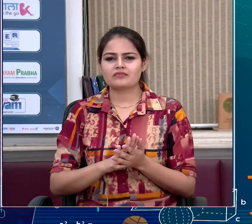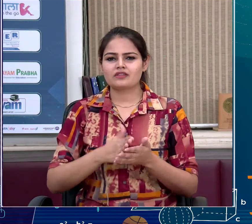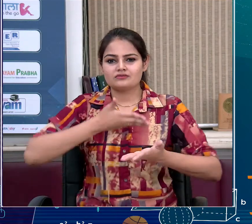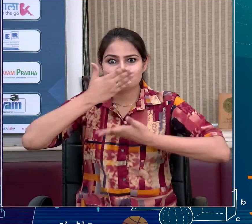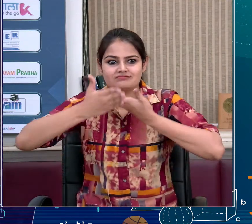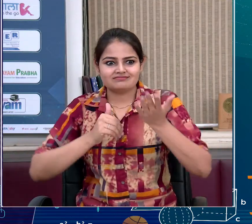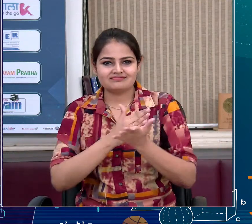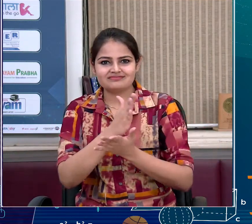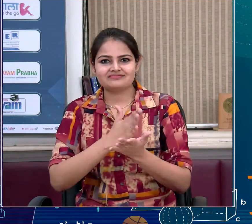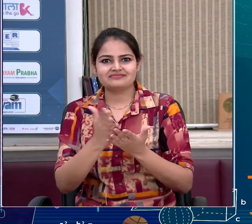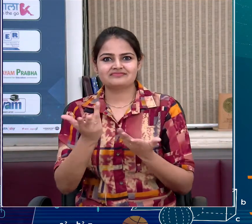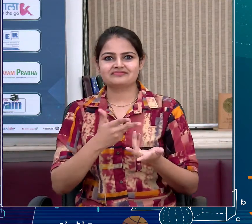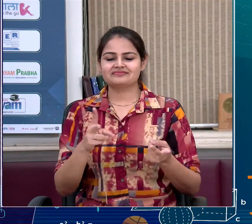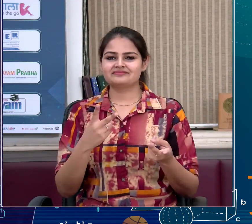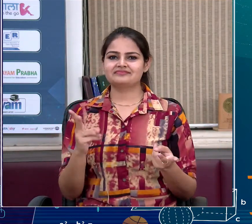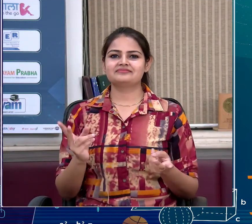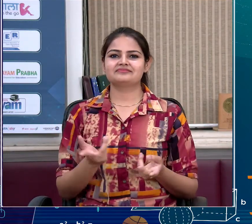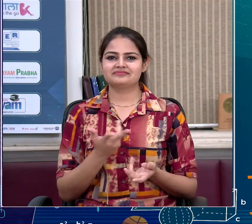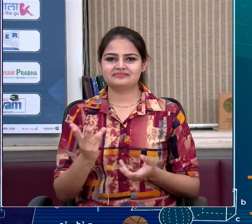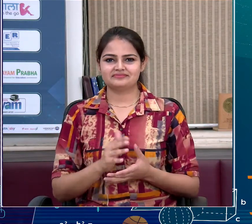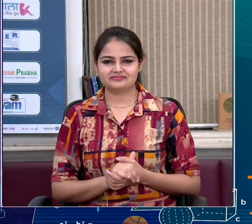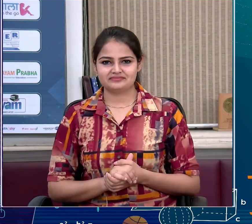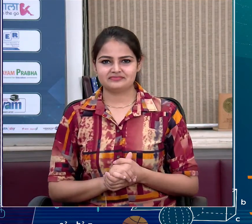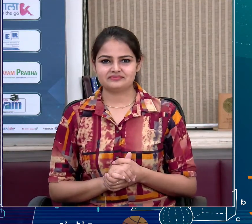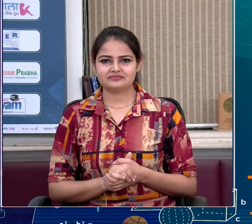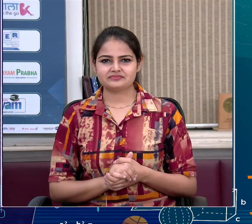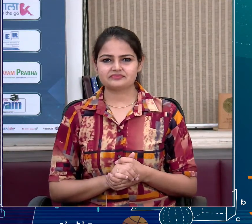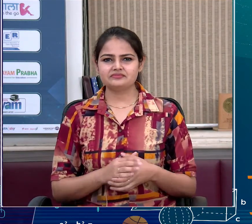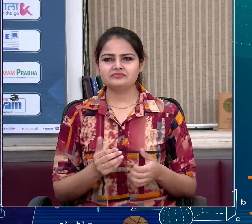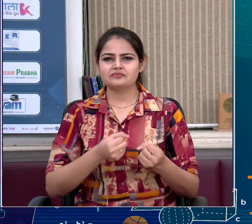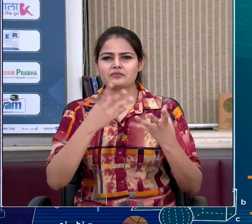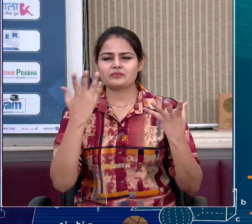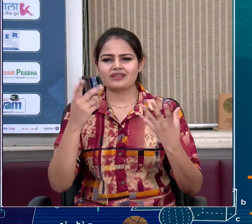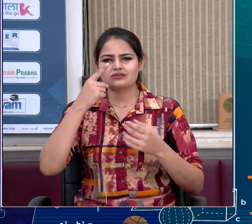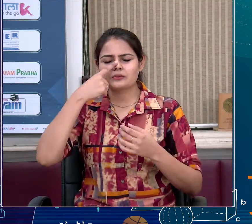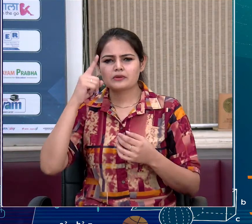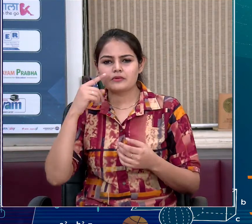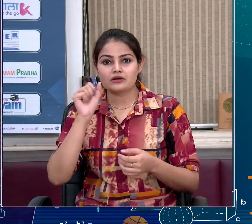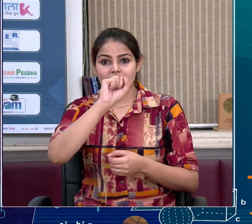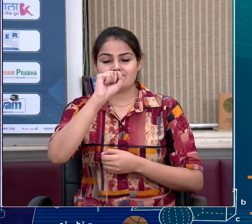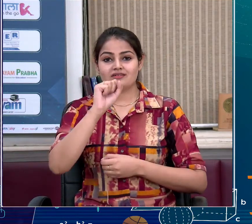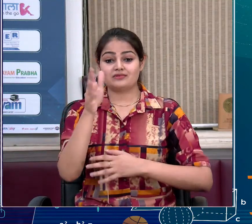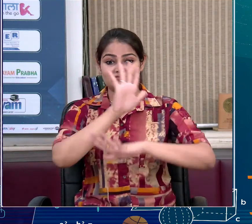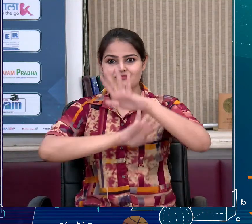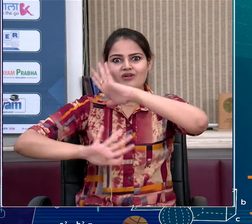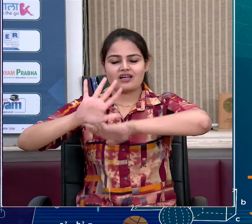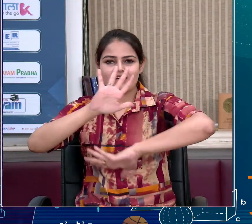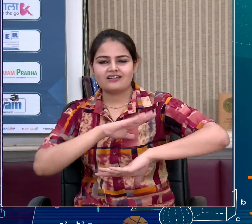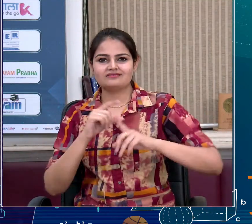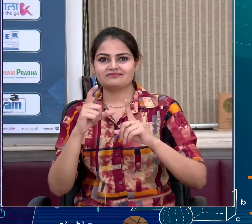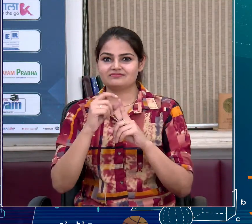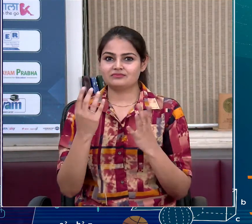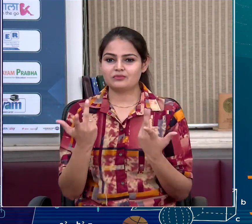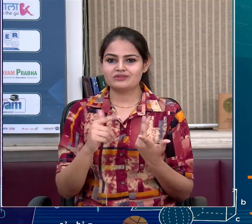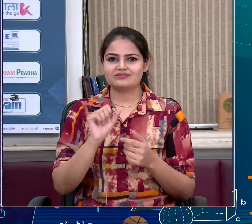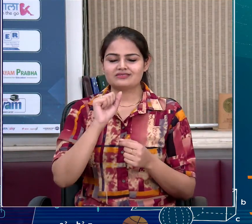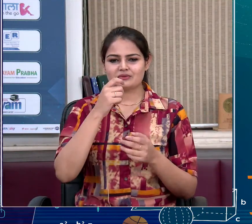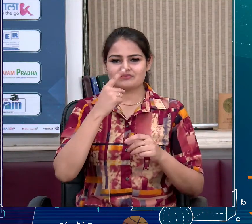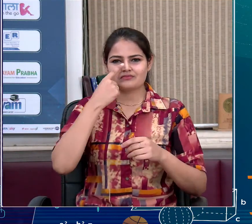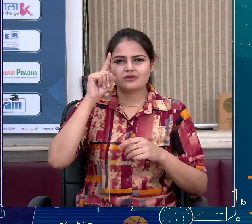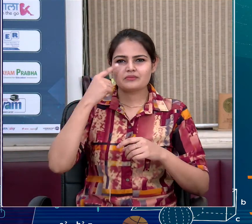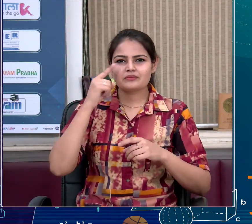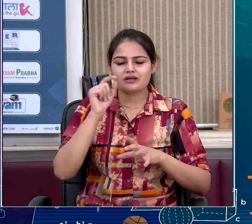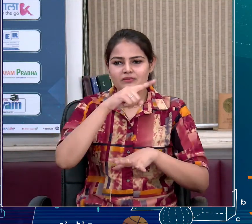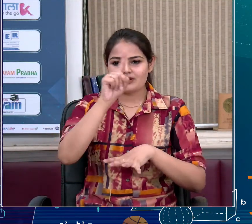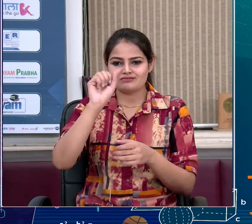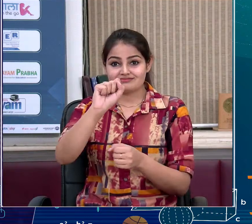can practice in home, what our parents can also, inculcate in terms of language building